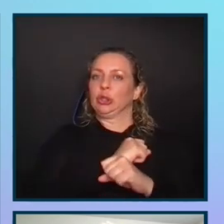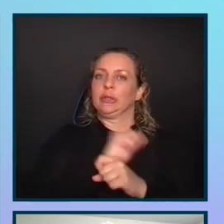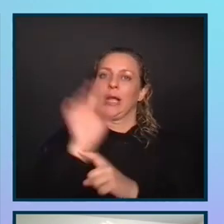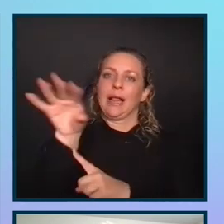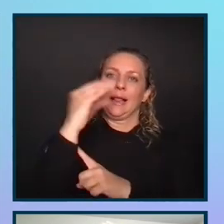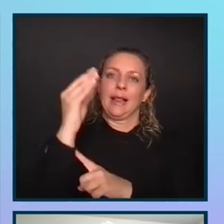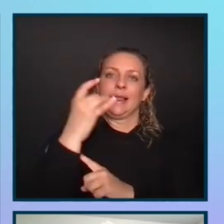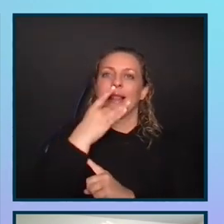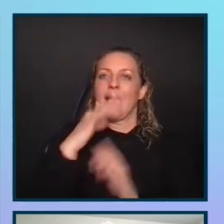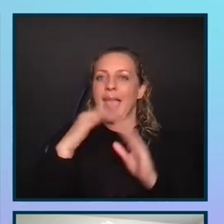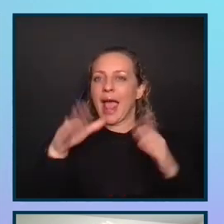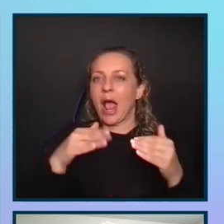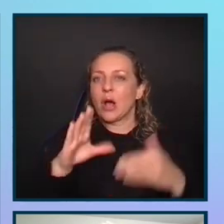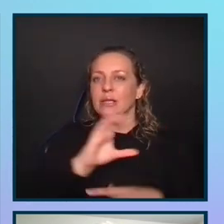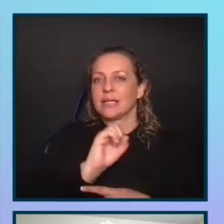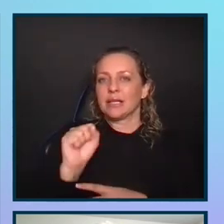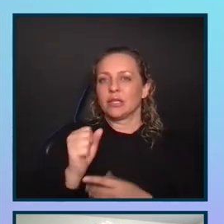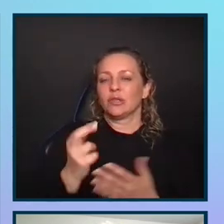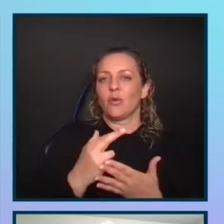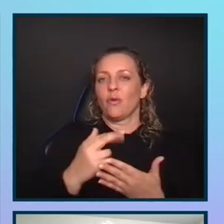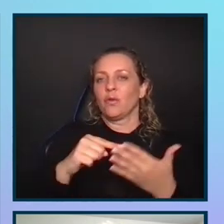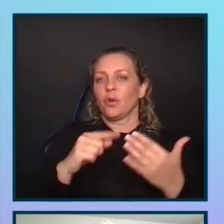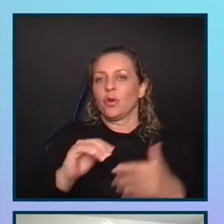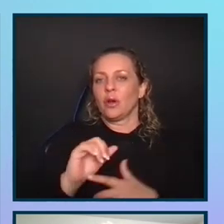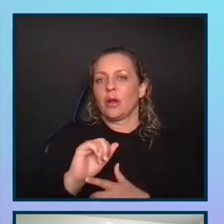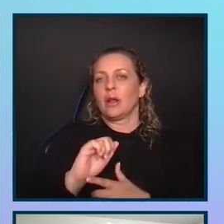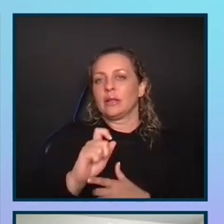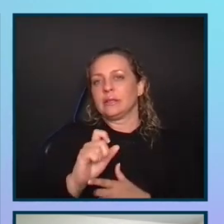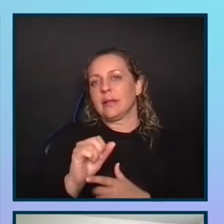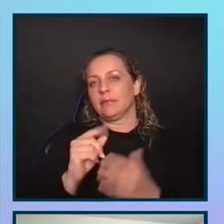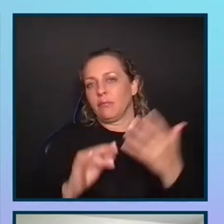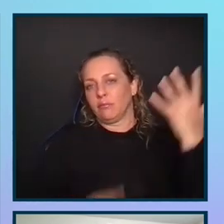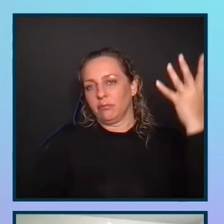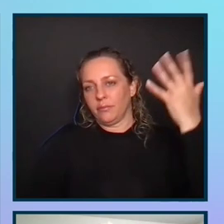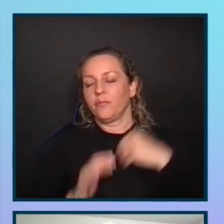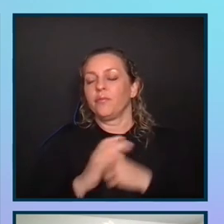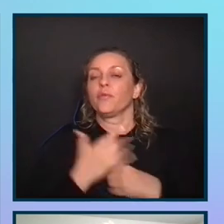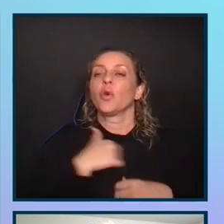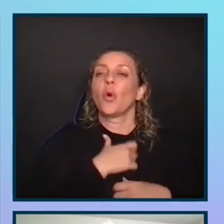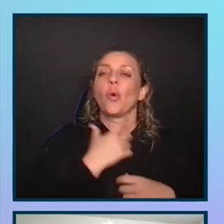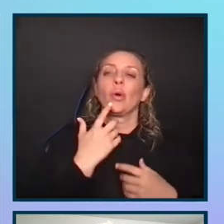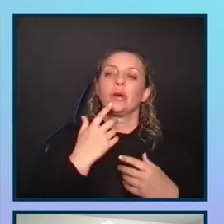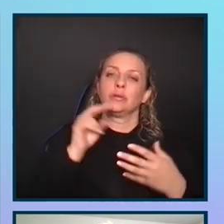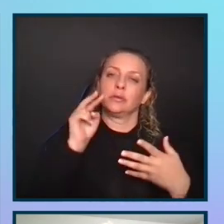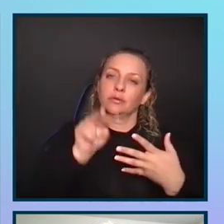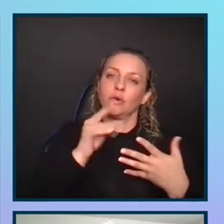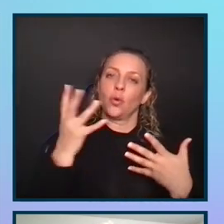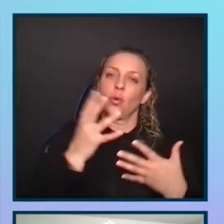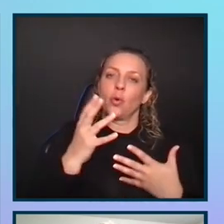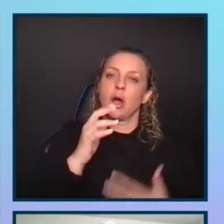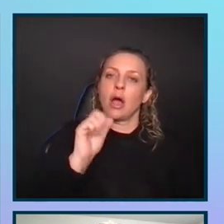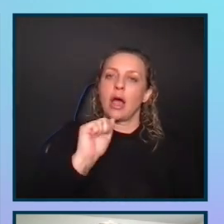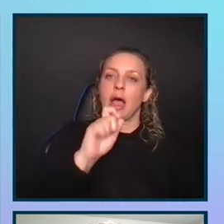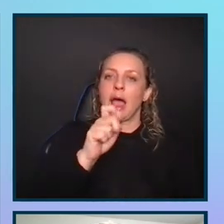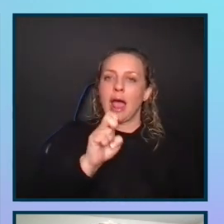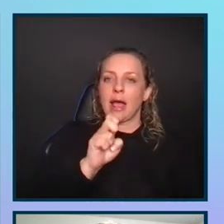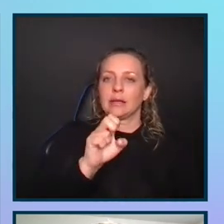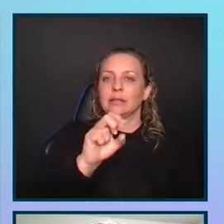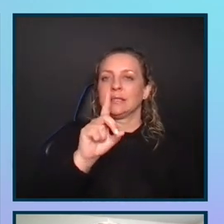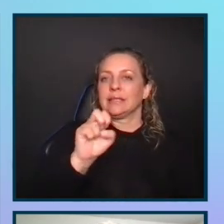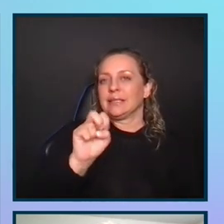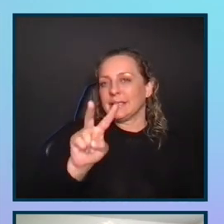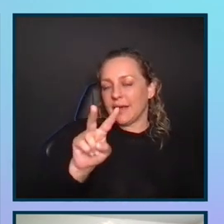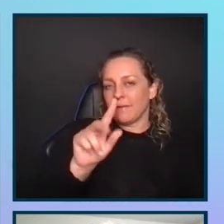Lighthouse, CSS overview, Axe DevTools, and a couple of others. So what we care about is Axe DevTools. I'm going to go ahead and launch